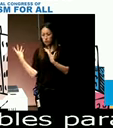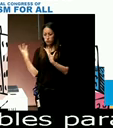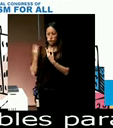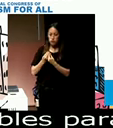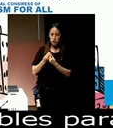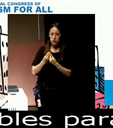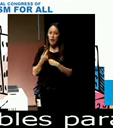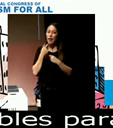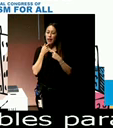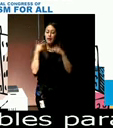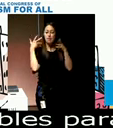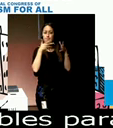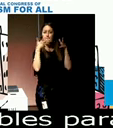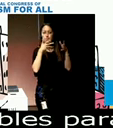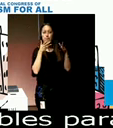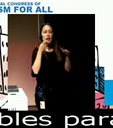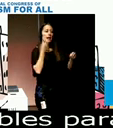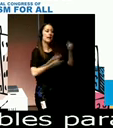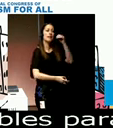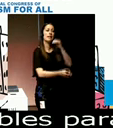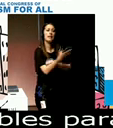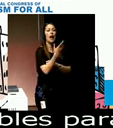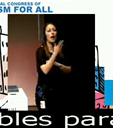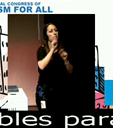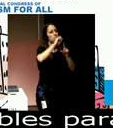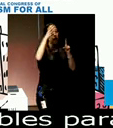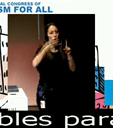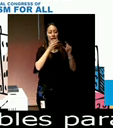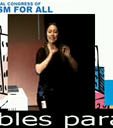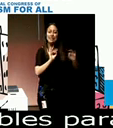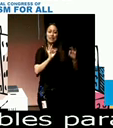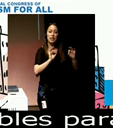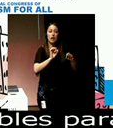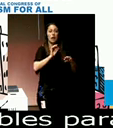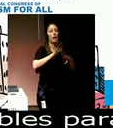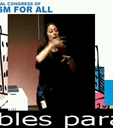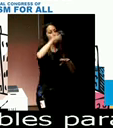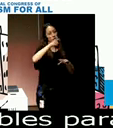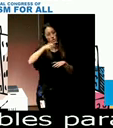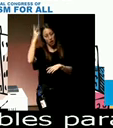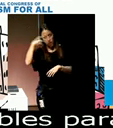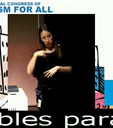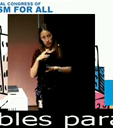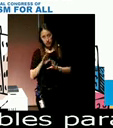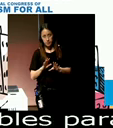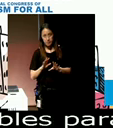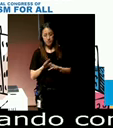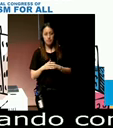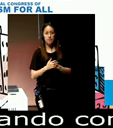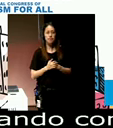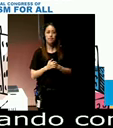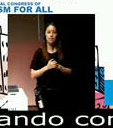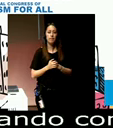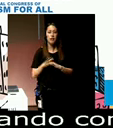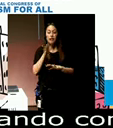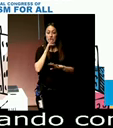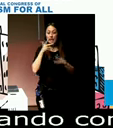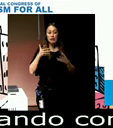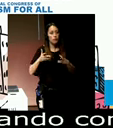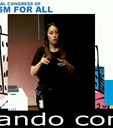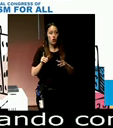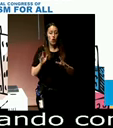people. This interface is only a text interface which works more like a dialogue with the